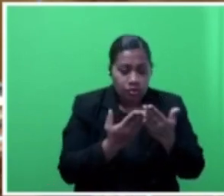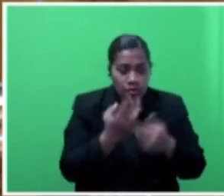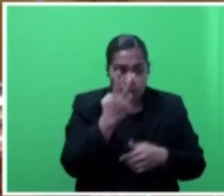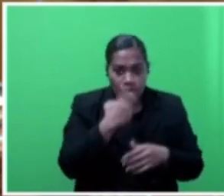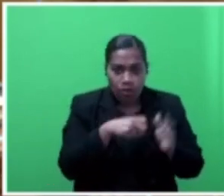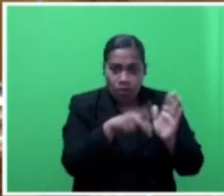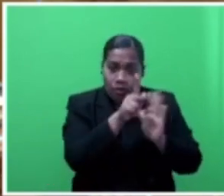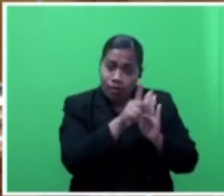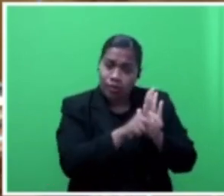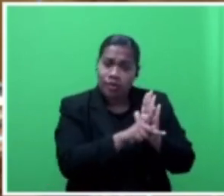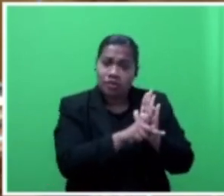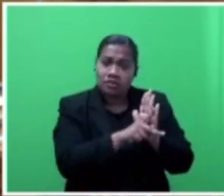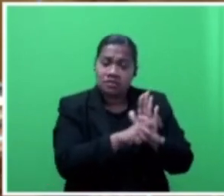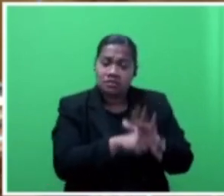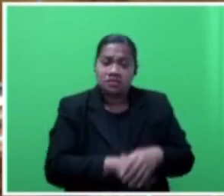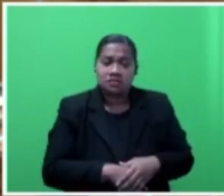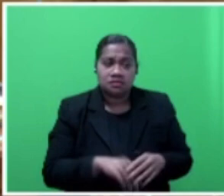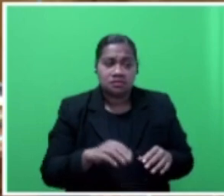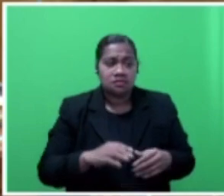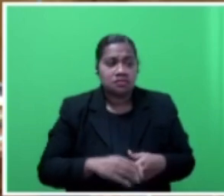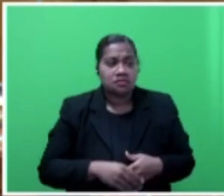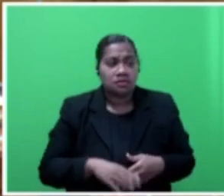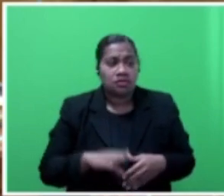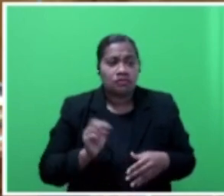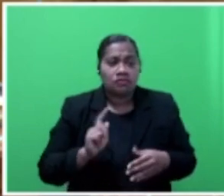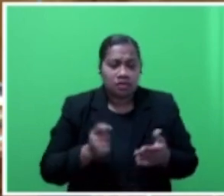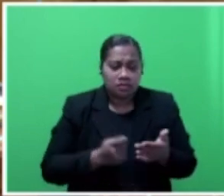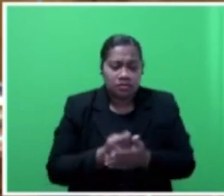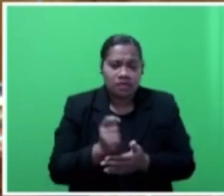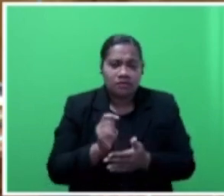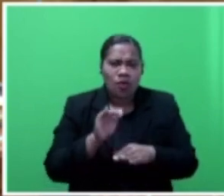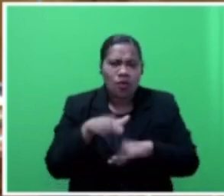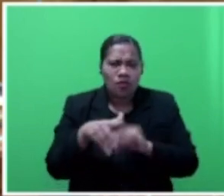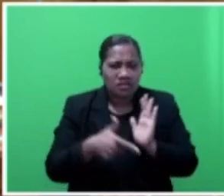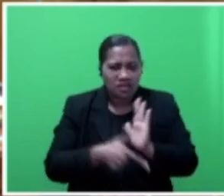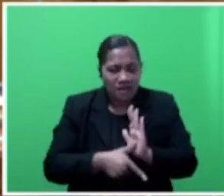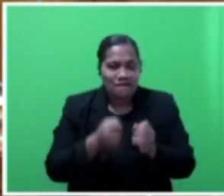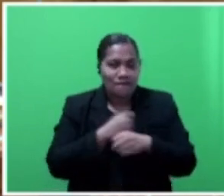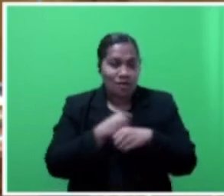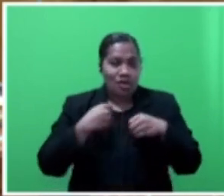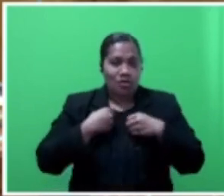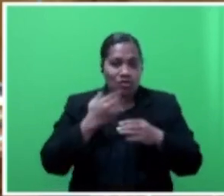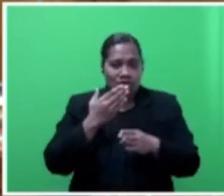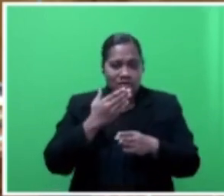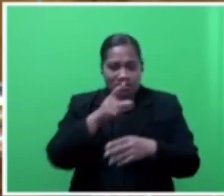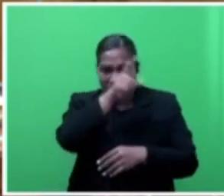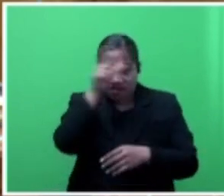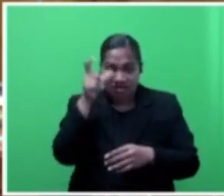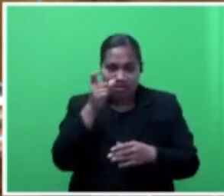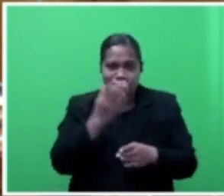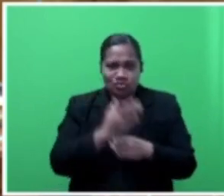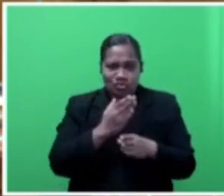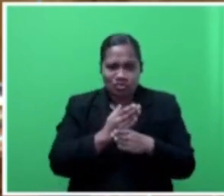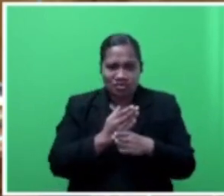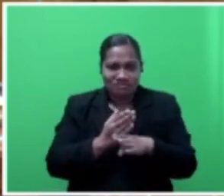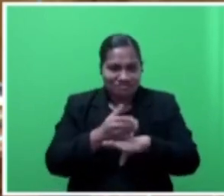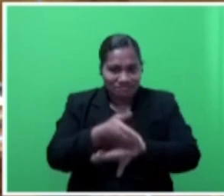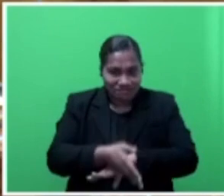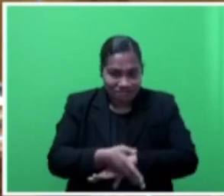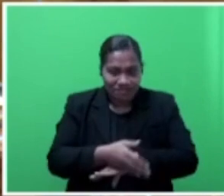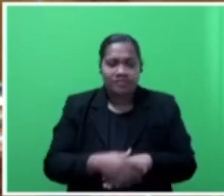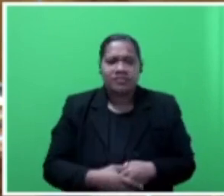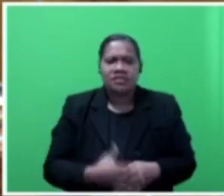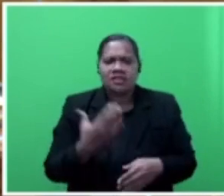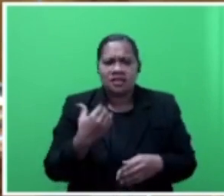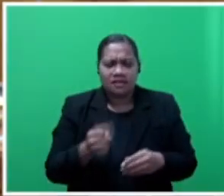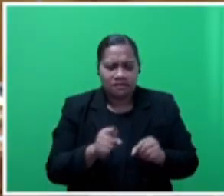of payment overtime for our nurses, and they have the various descriptions